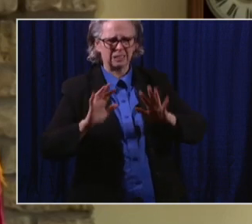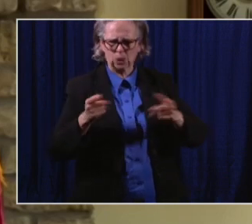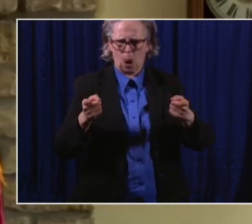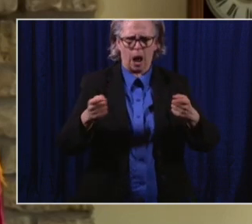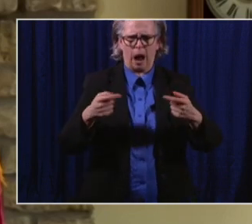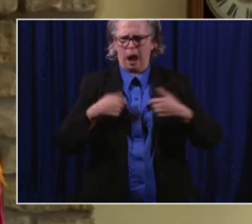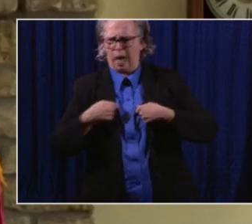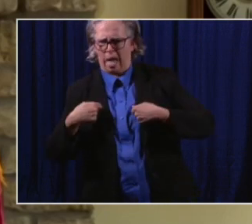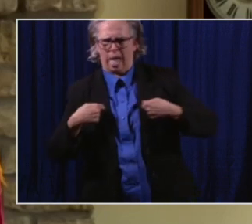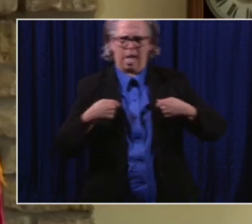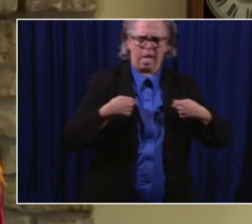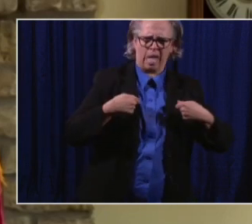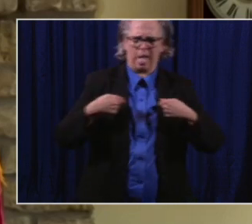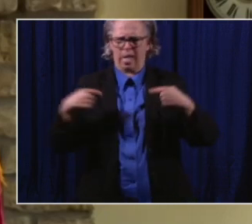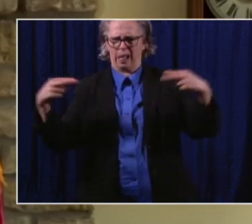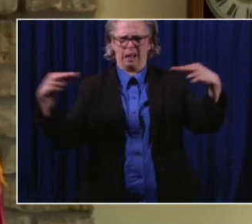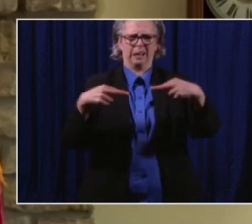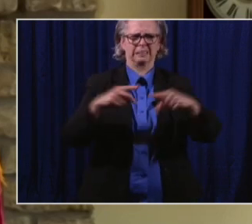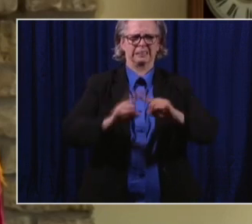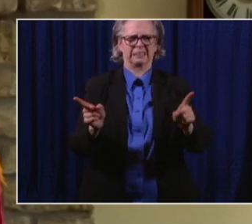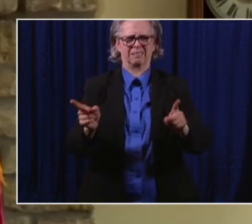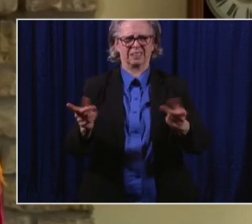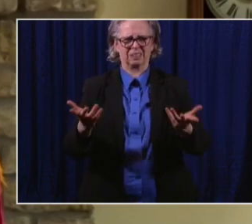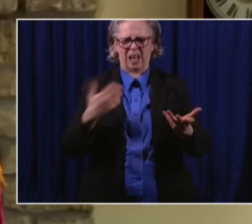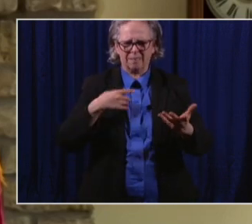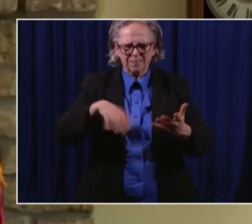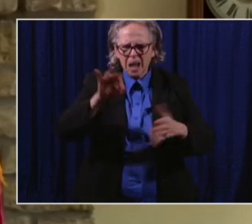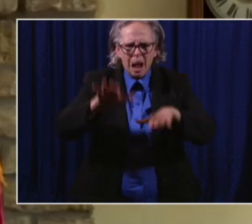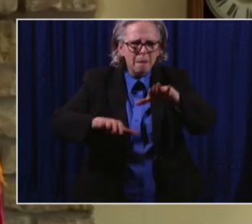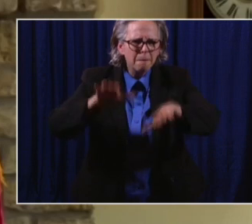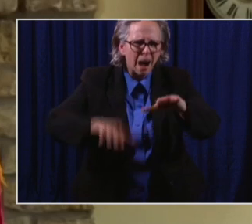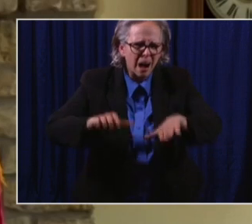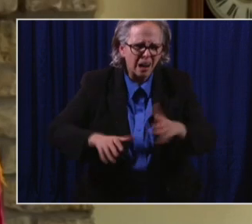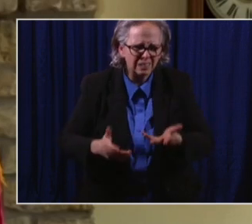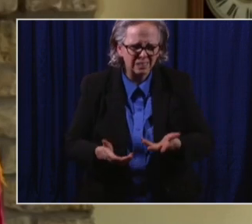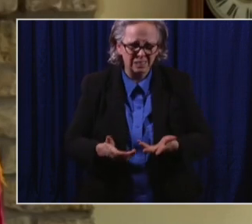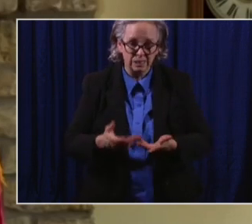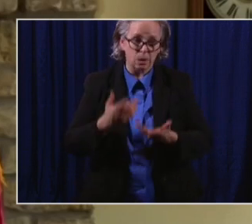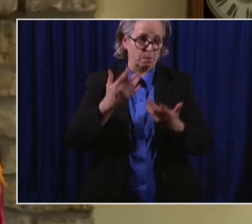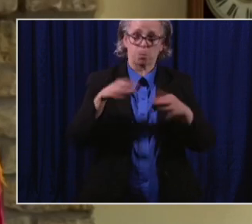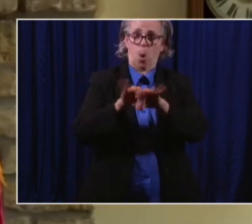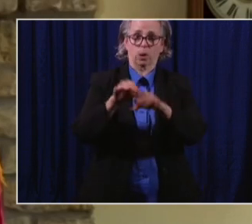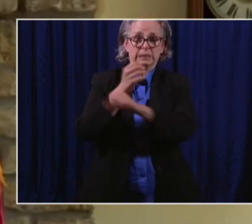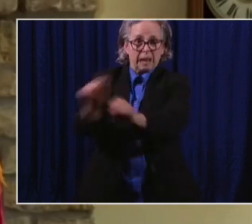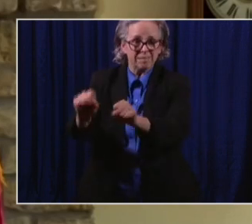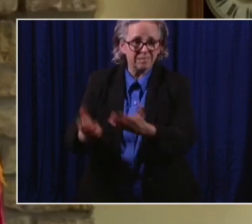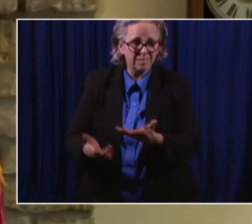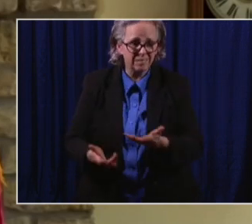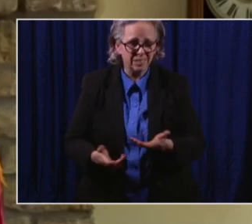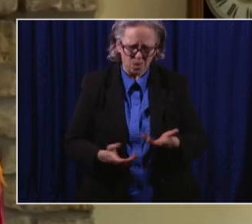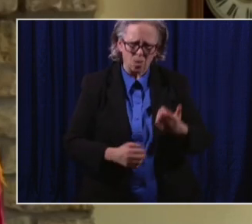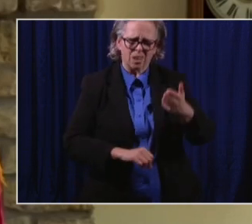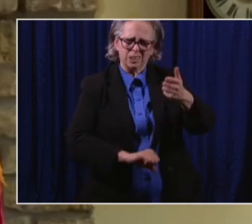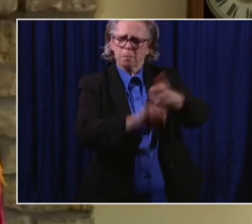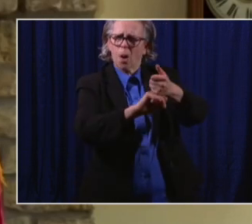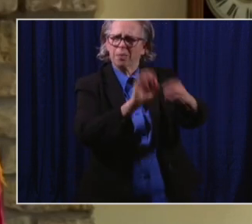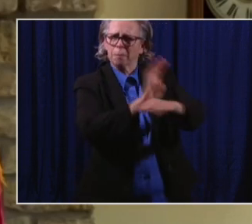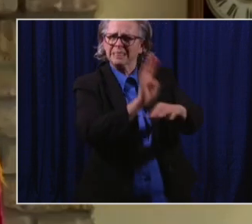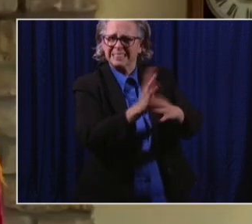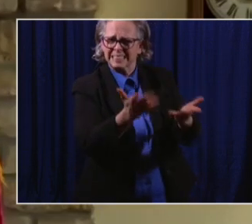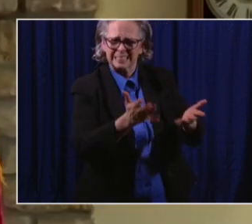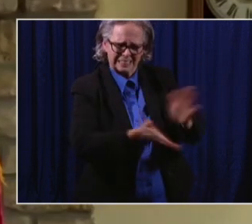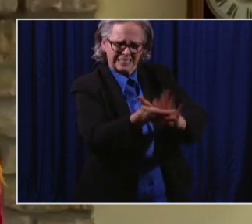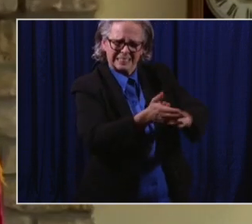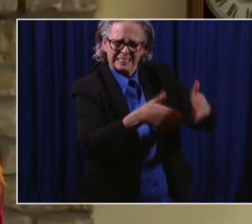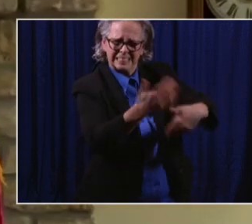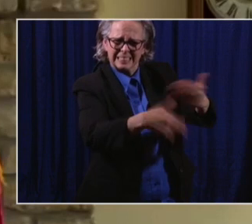that whole issue of safety at the same time, protecting our small businesses. Both of these things are important. And